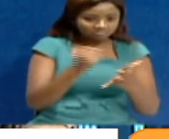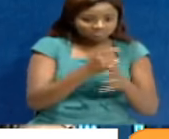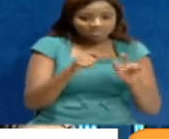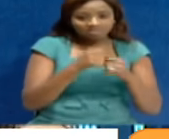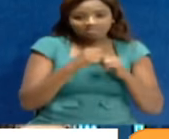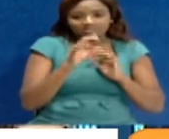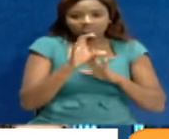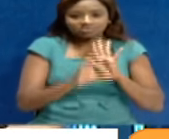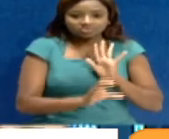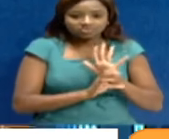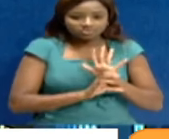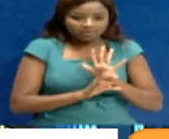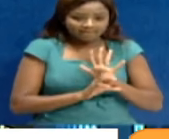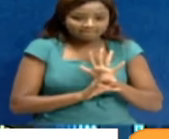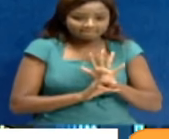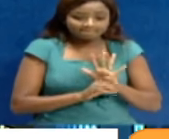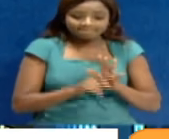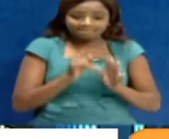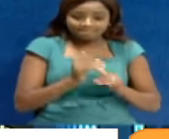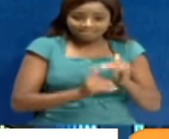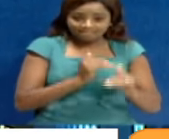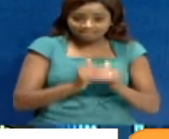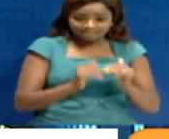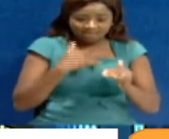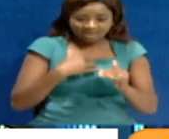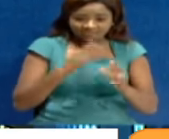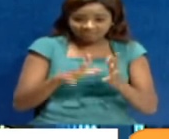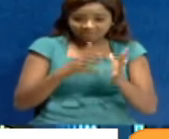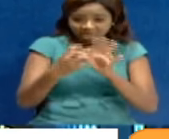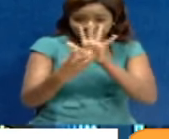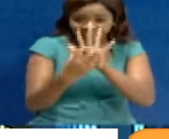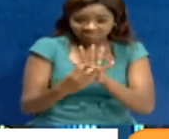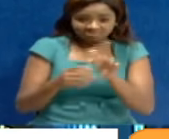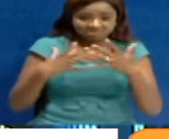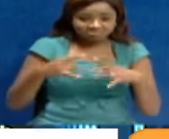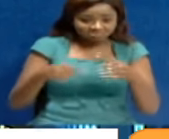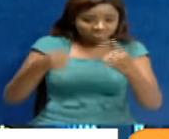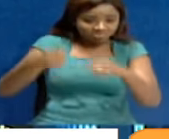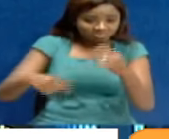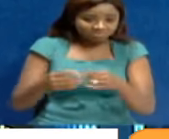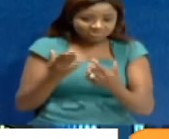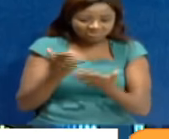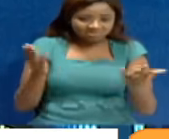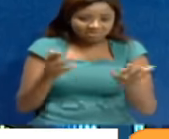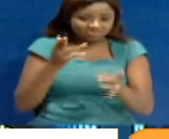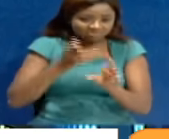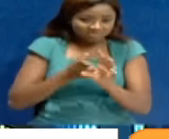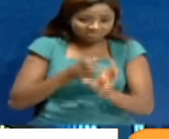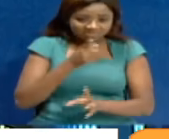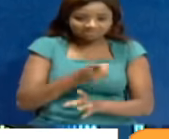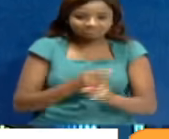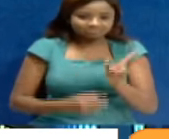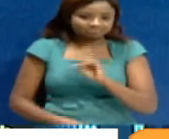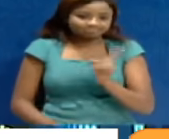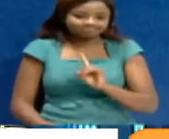also unconstitutional, as the process was not competitive and not subjected to public participation. Want to immediately get some